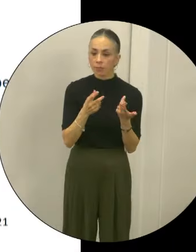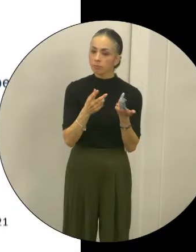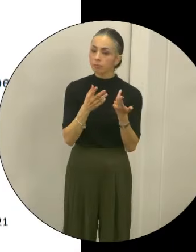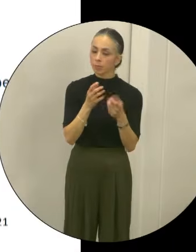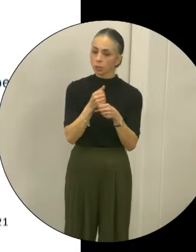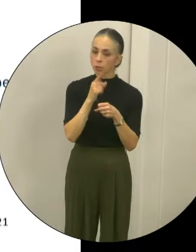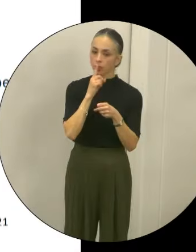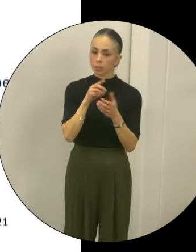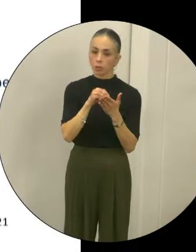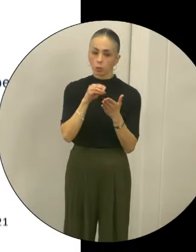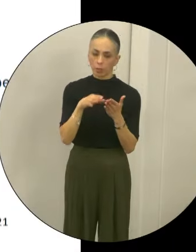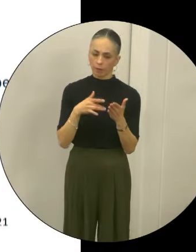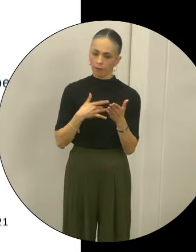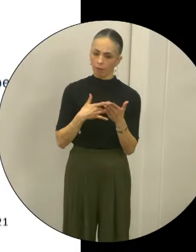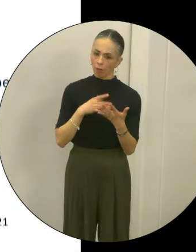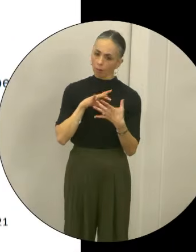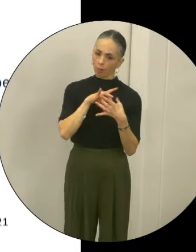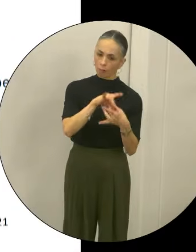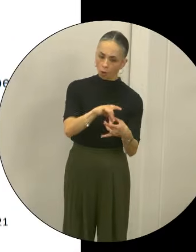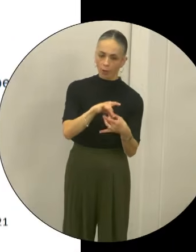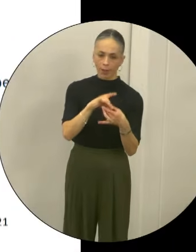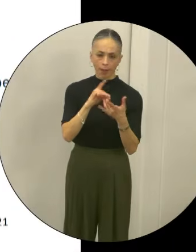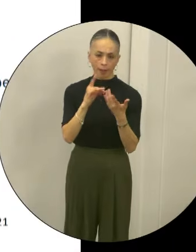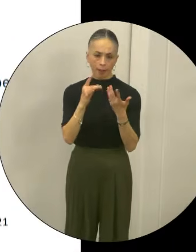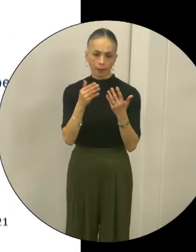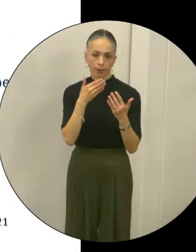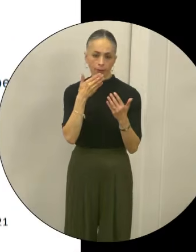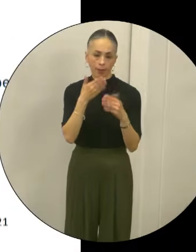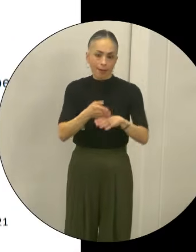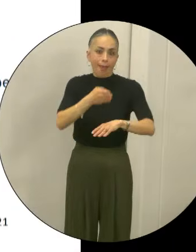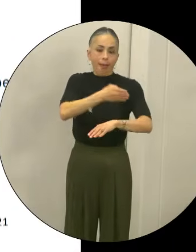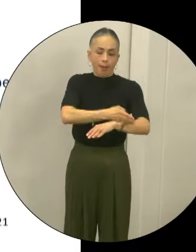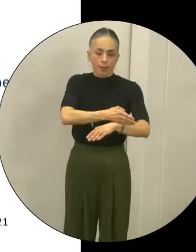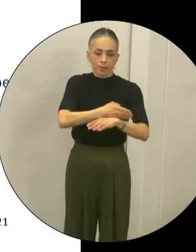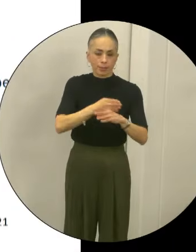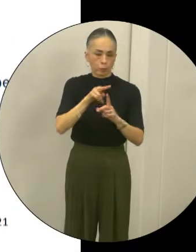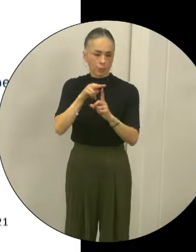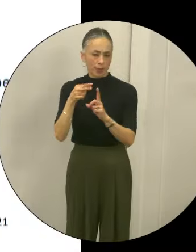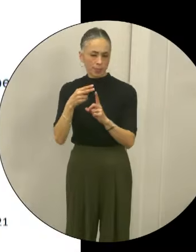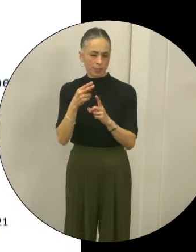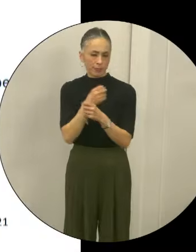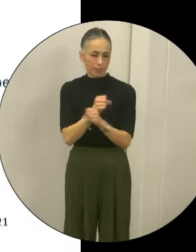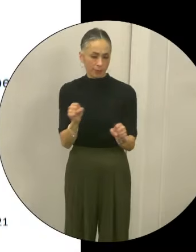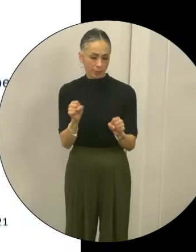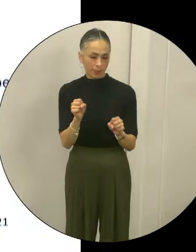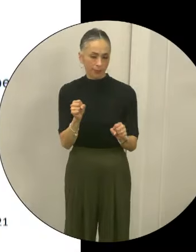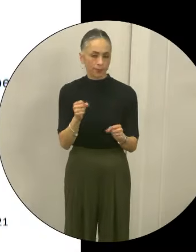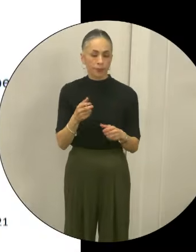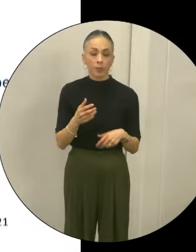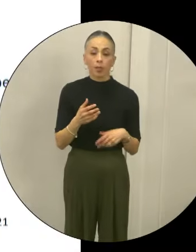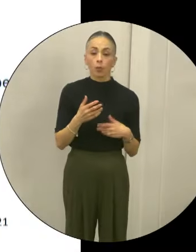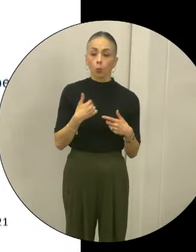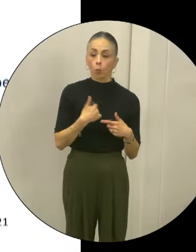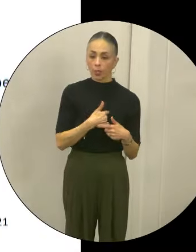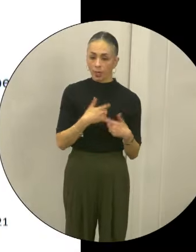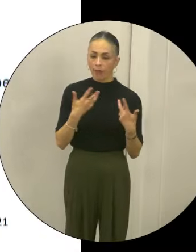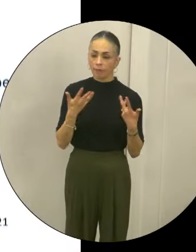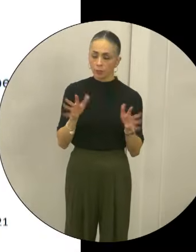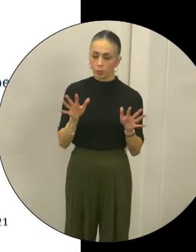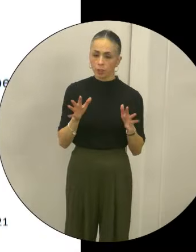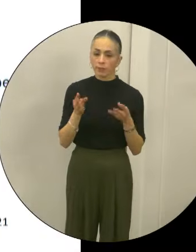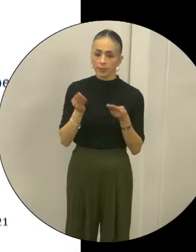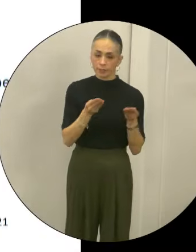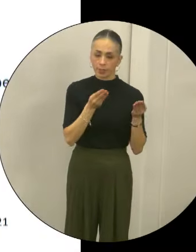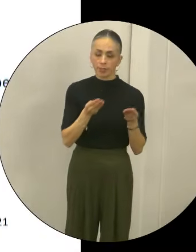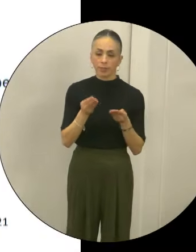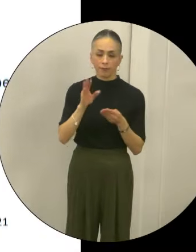student belonging and enhance perceptions of safety. We have facilitated 15 student town halls this